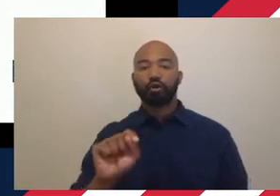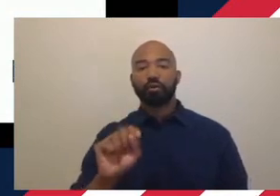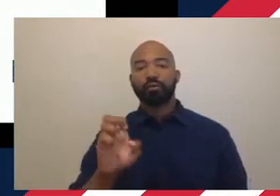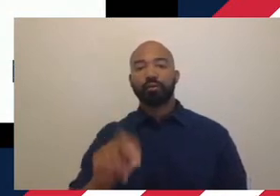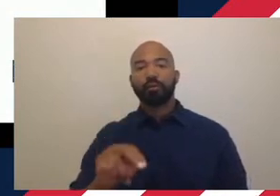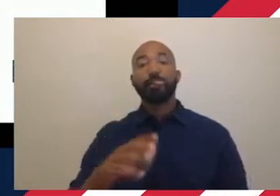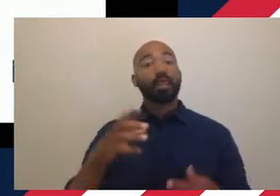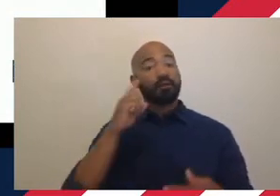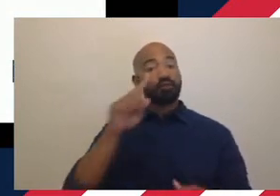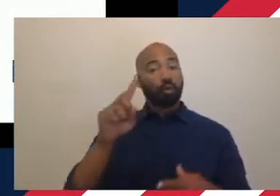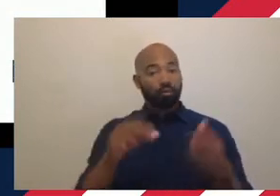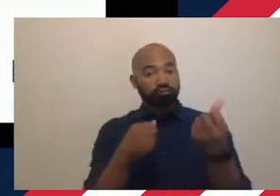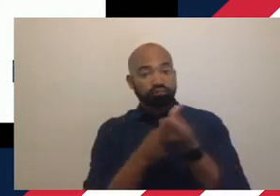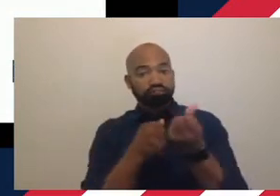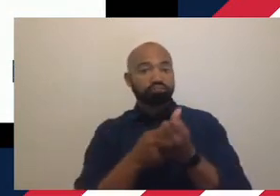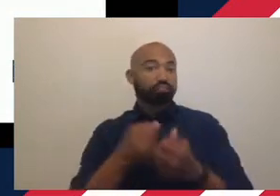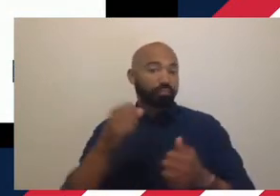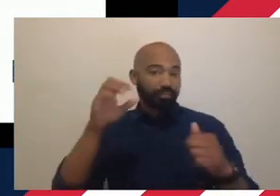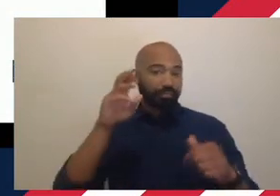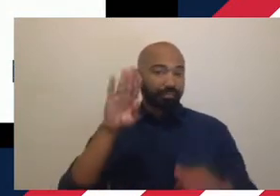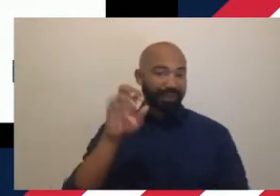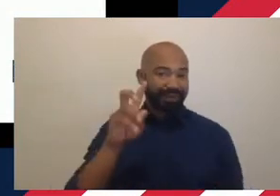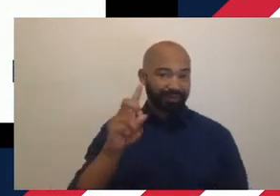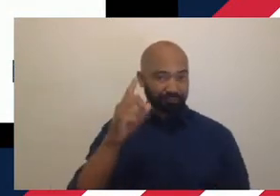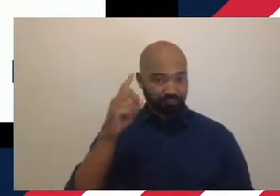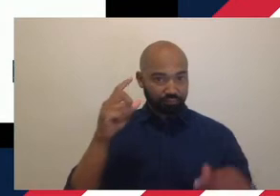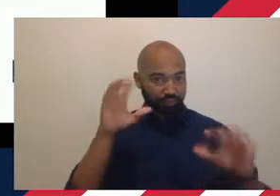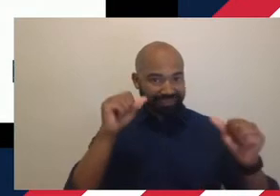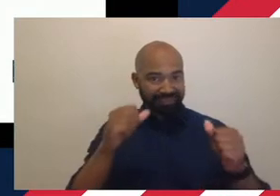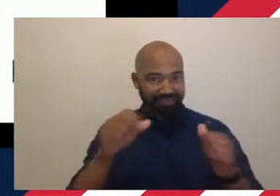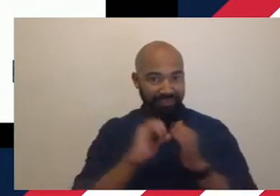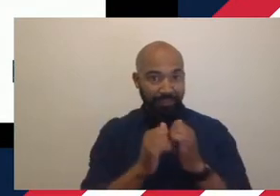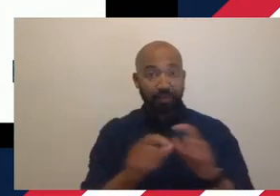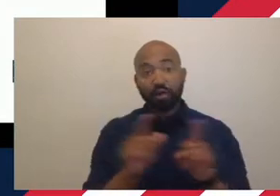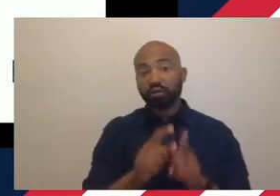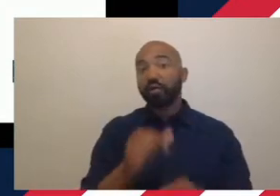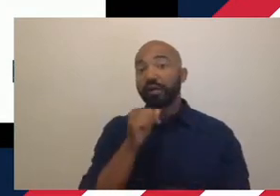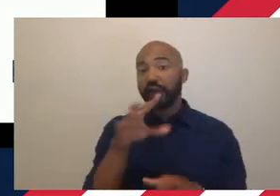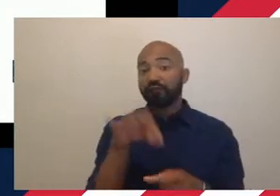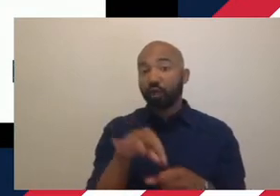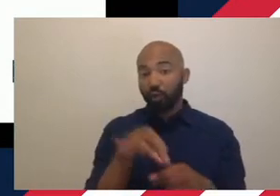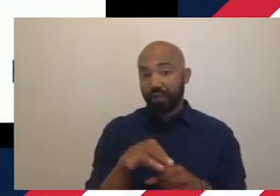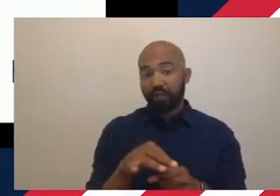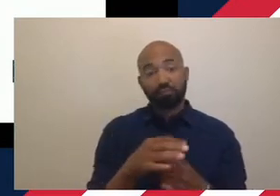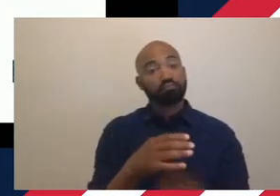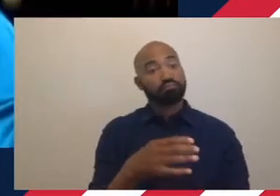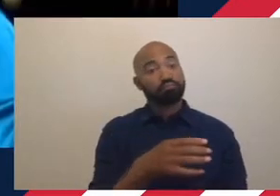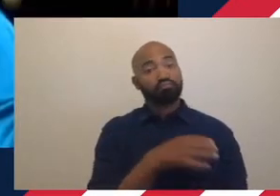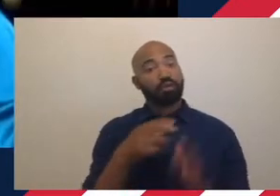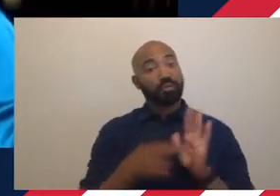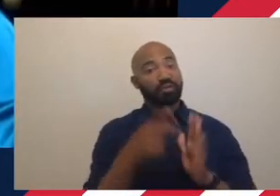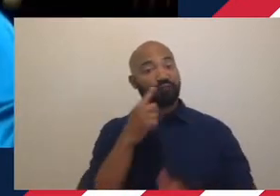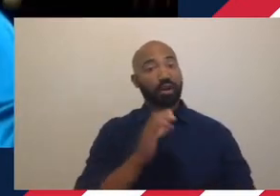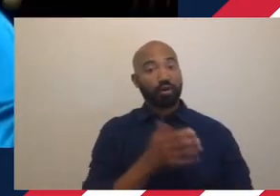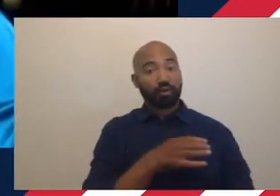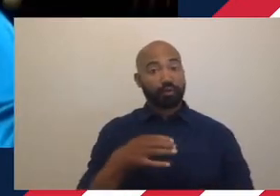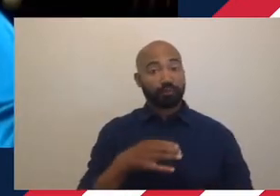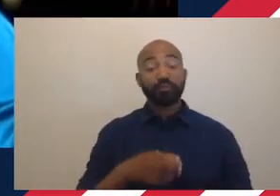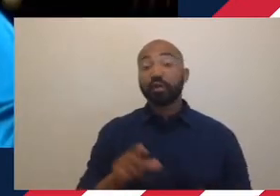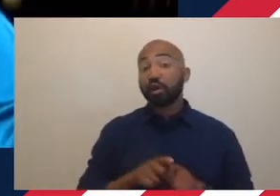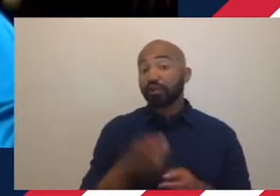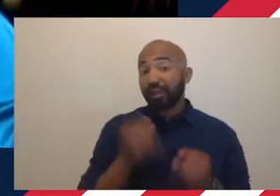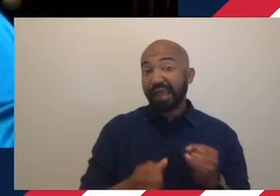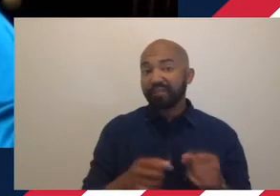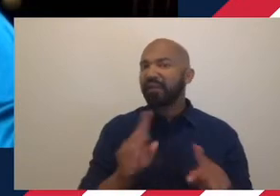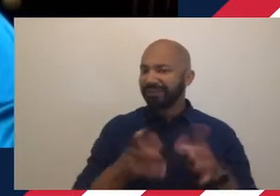for President campaign, and is the campaign's non-voting representative on our committee. And last but not least, I would like